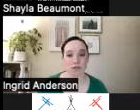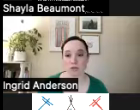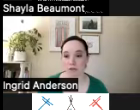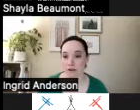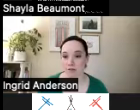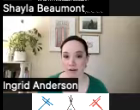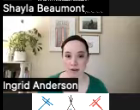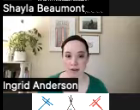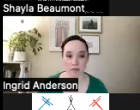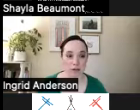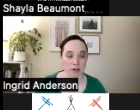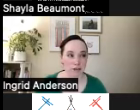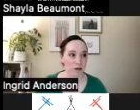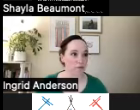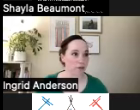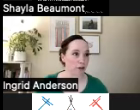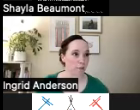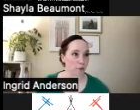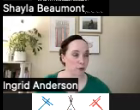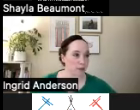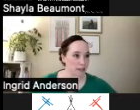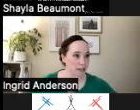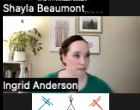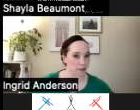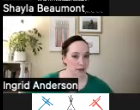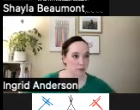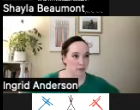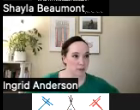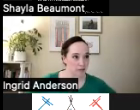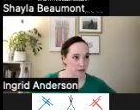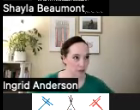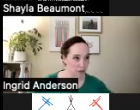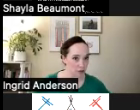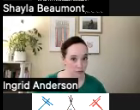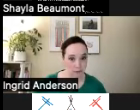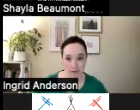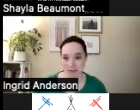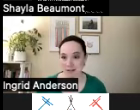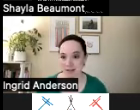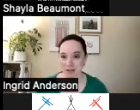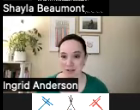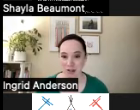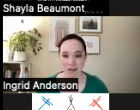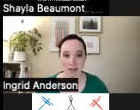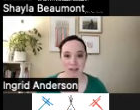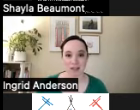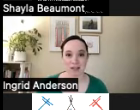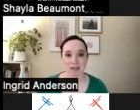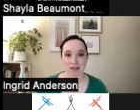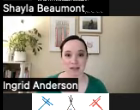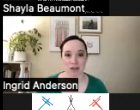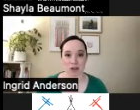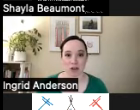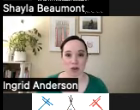All right, it's 2:35. We're not going to start for a couple more minutes, but I am loving reading your responses in the chat